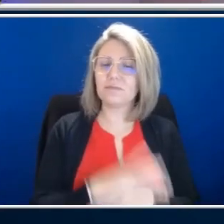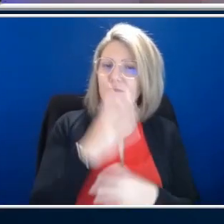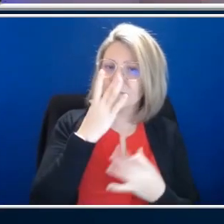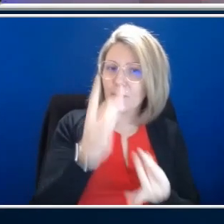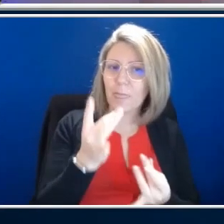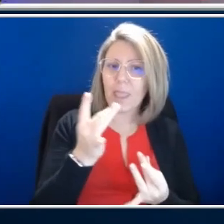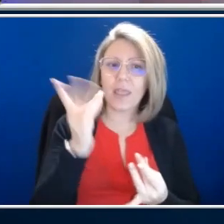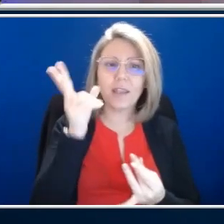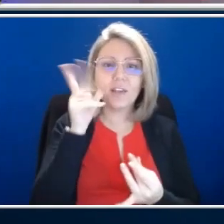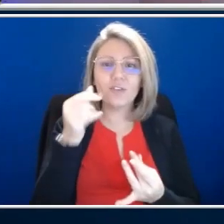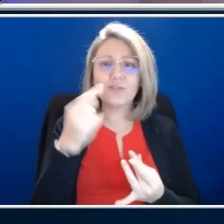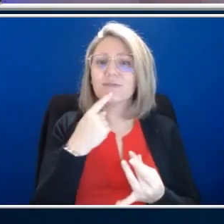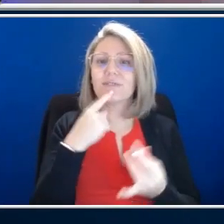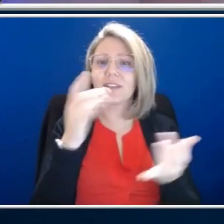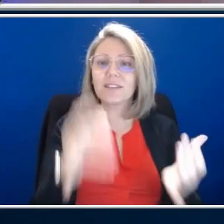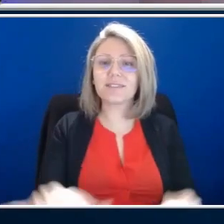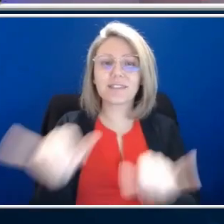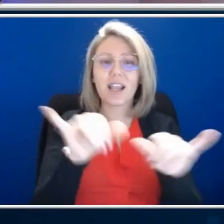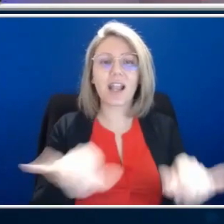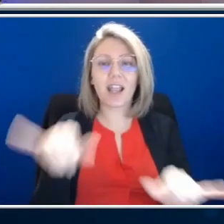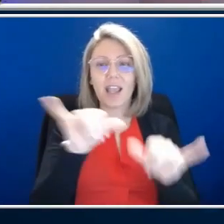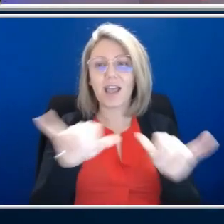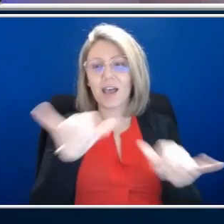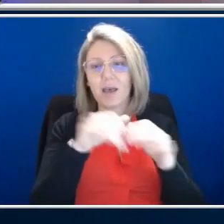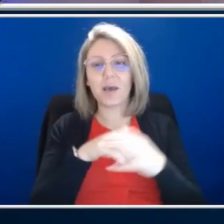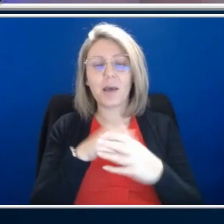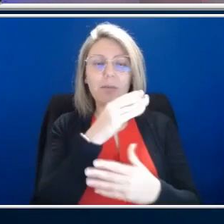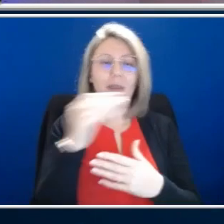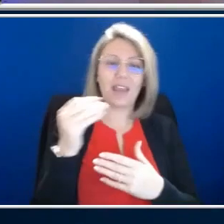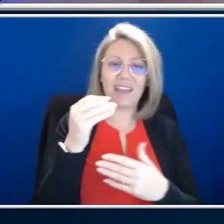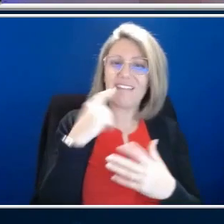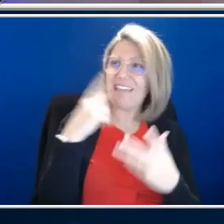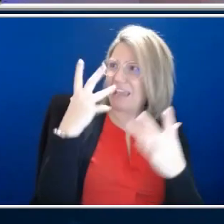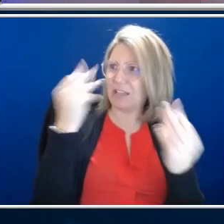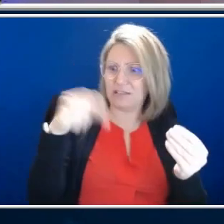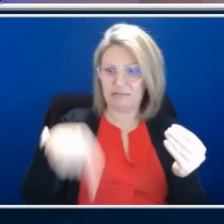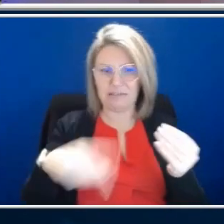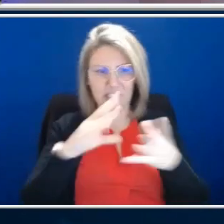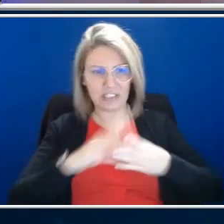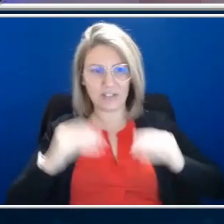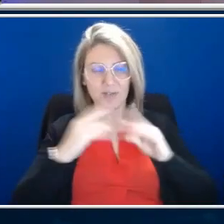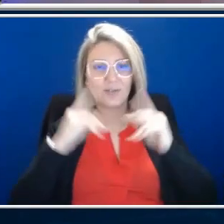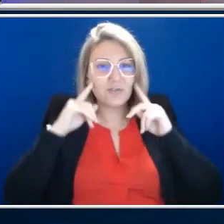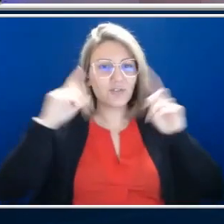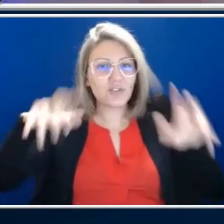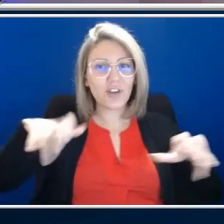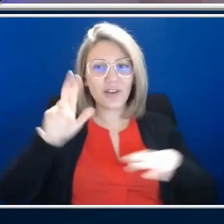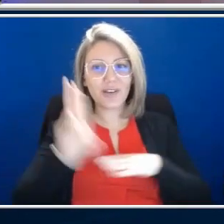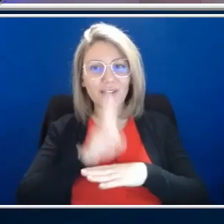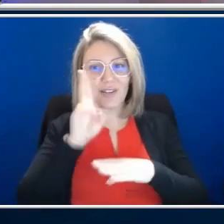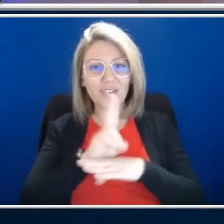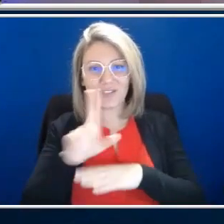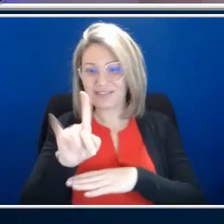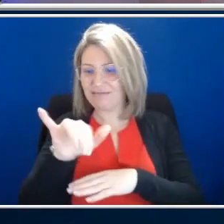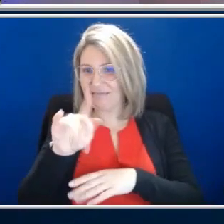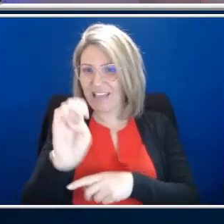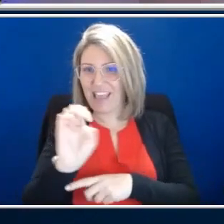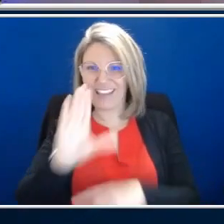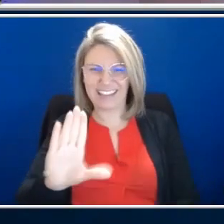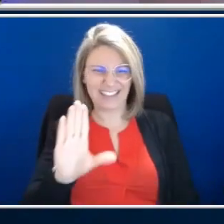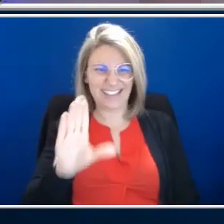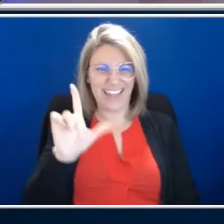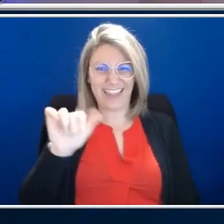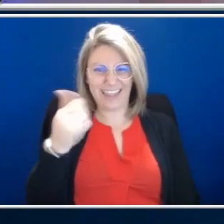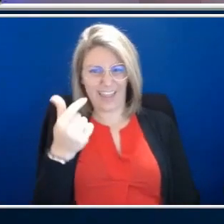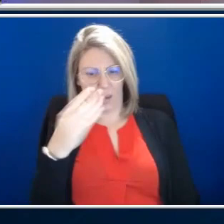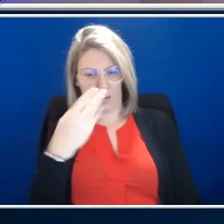because everyone outside of medicine I've talked to about this story is stunned that you were able to use Kyle's leg, his leg bone, to rebuild